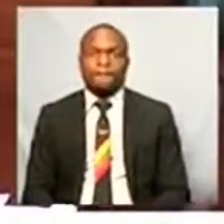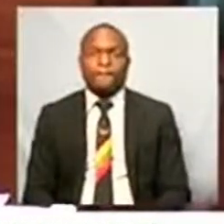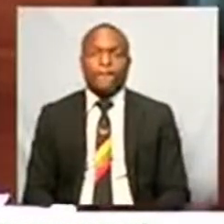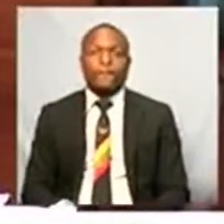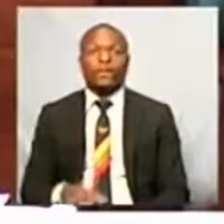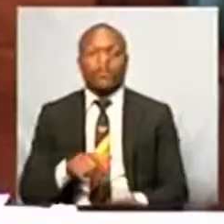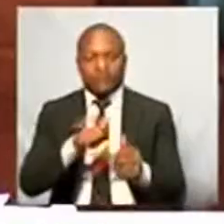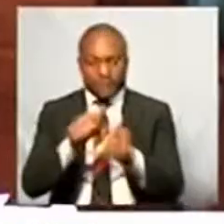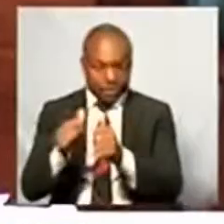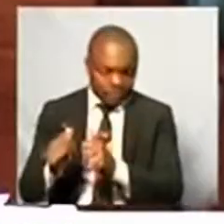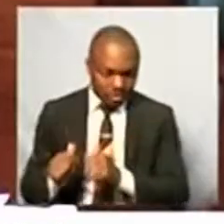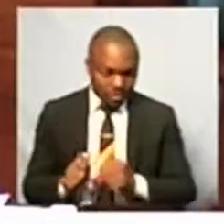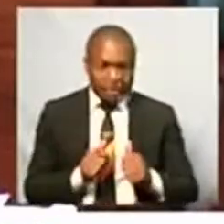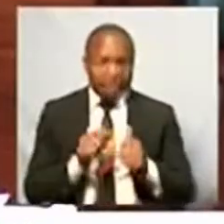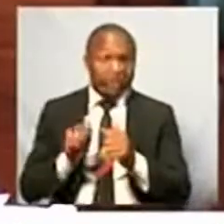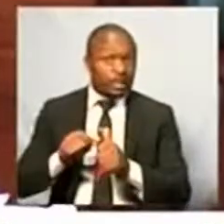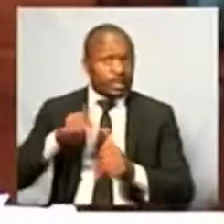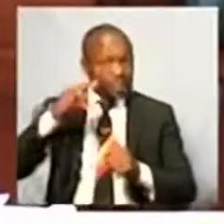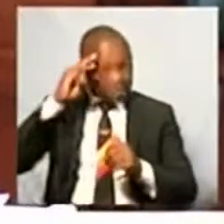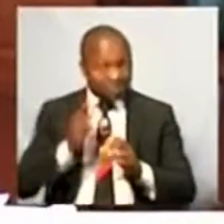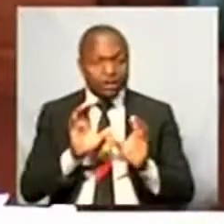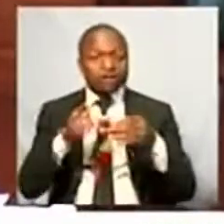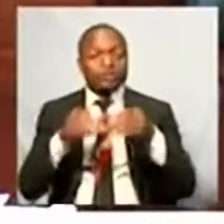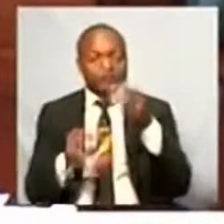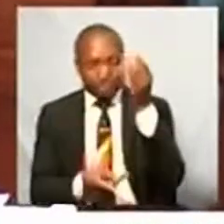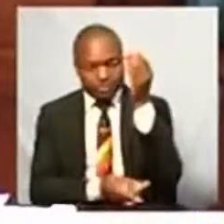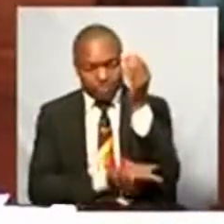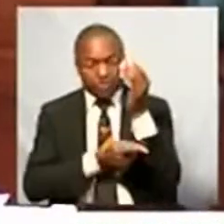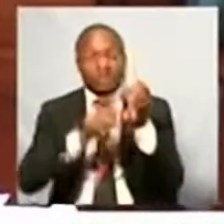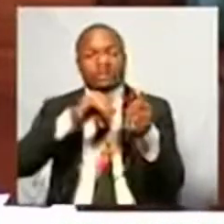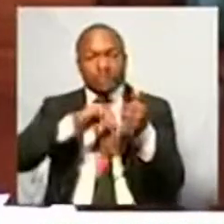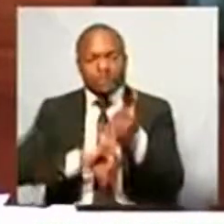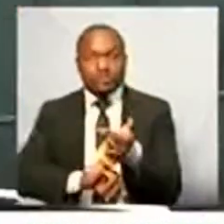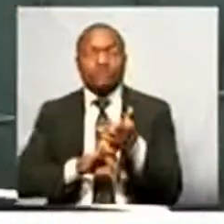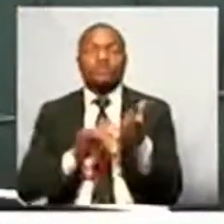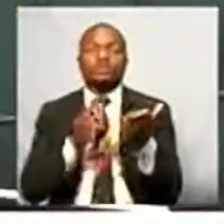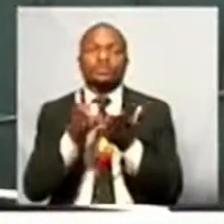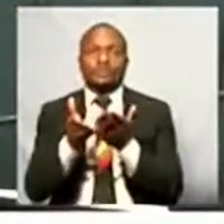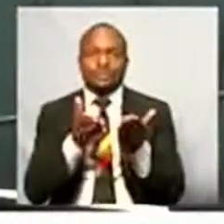The Acting Minister of Community Development and Social Services.